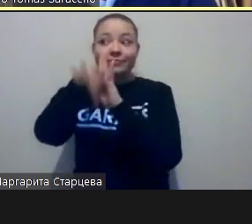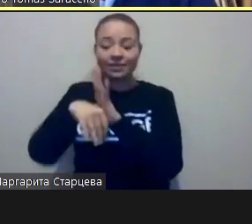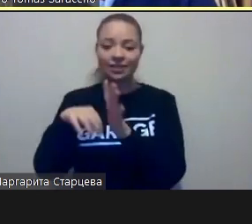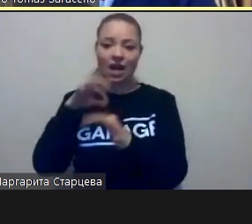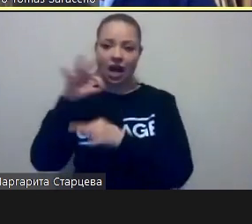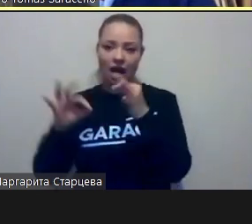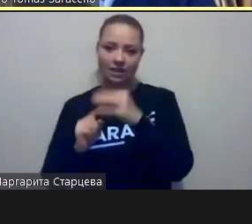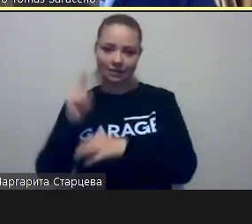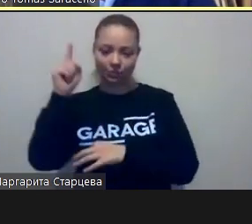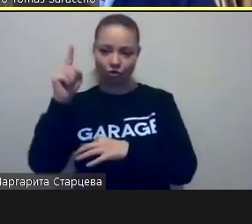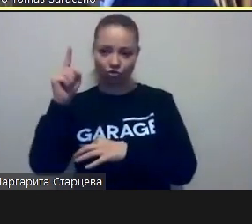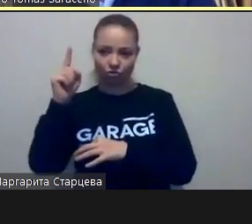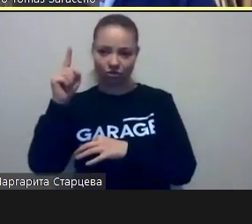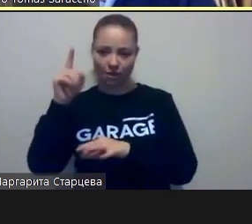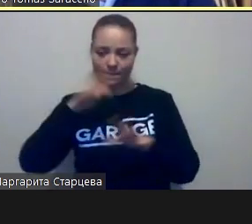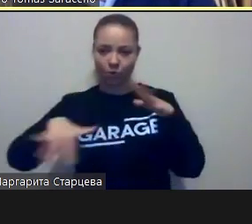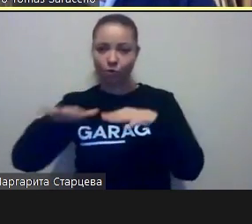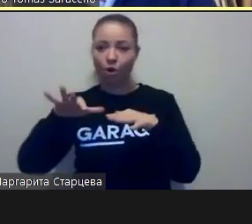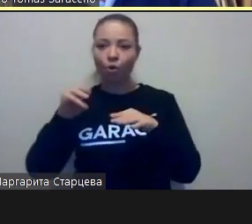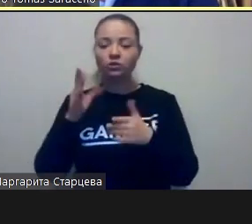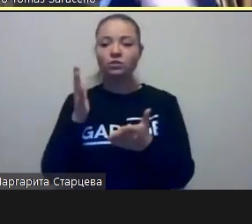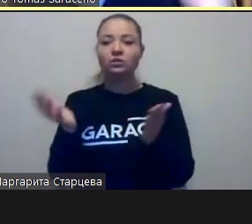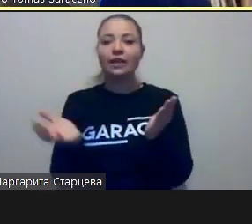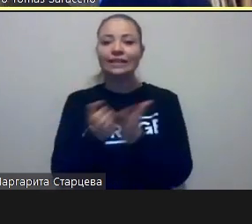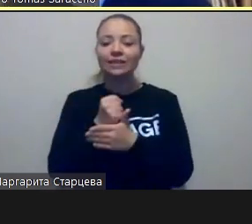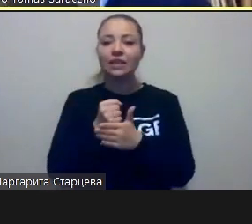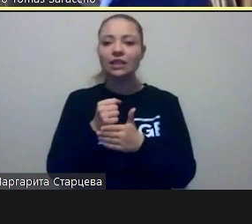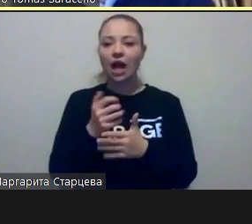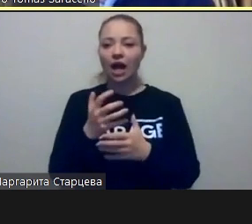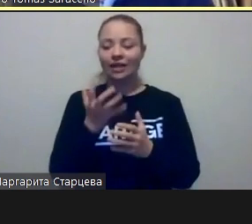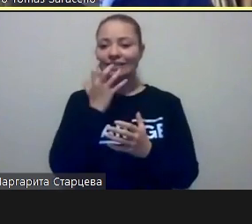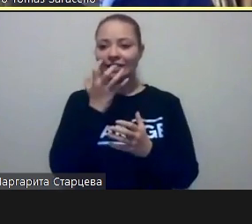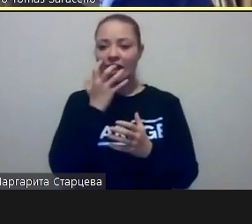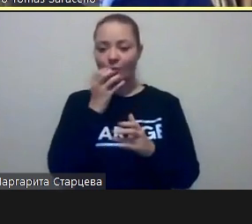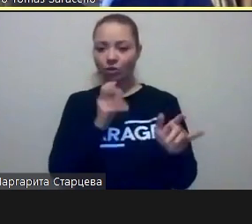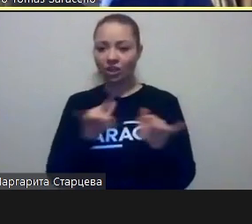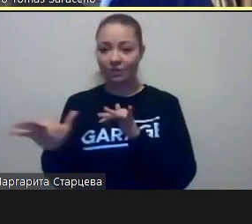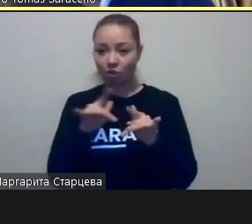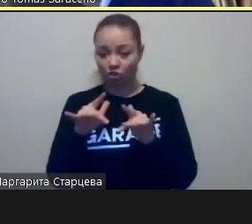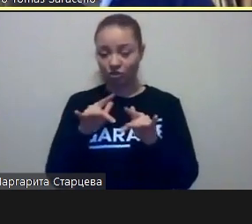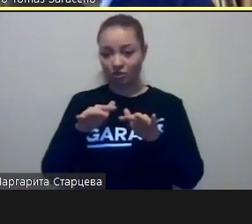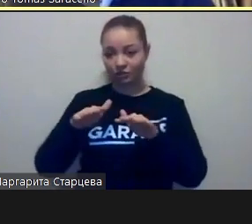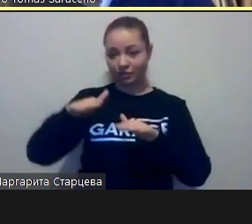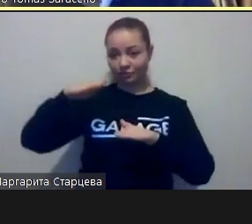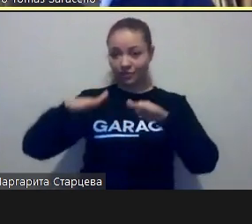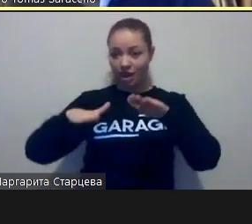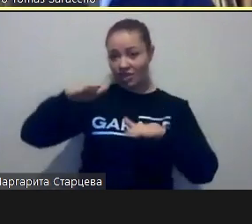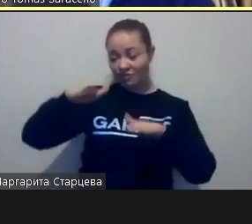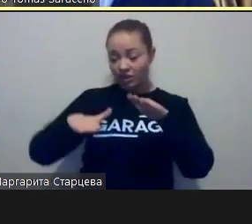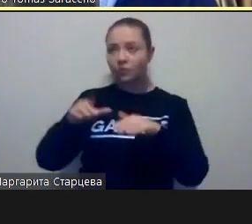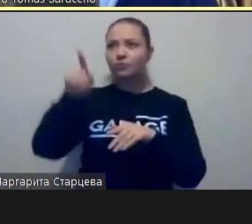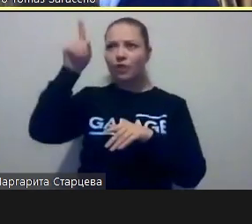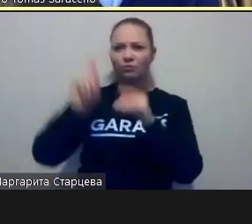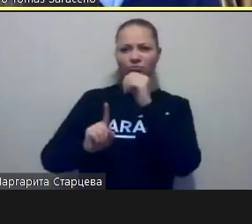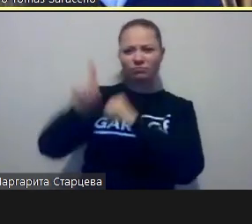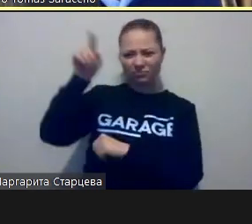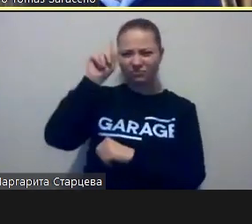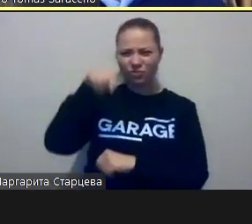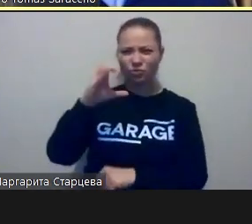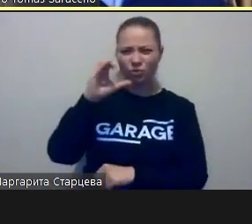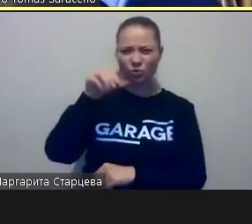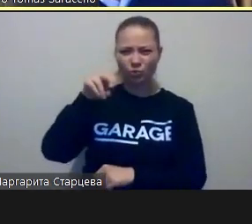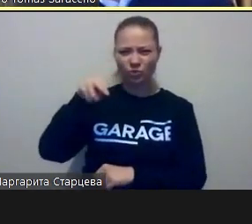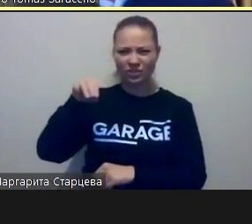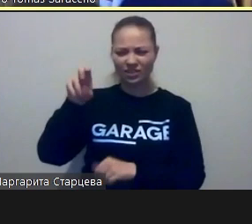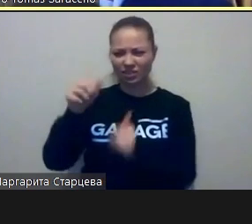at a certain orbits, and then there are geostationary orbit and so forth. This type of